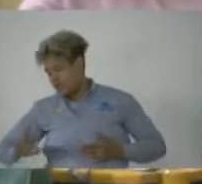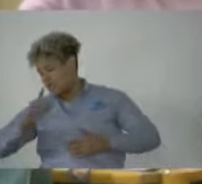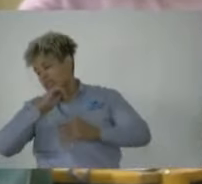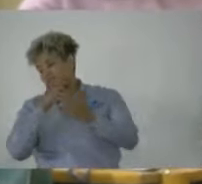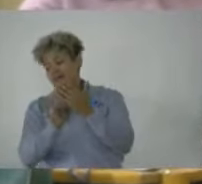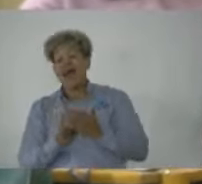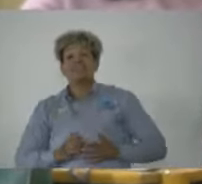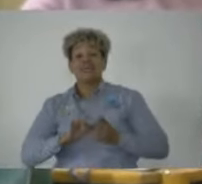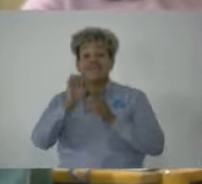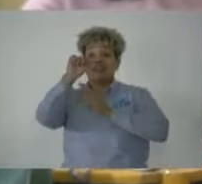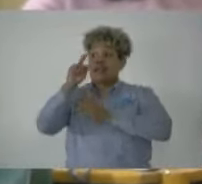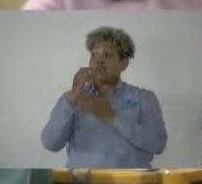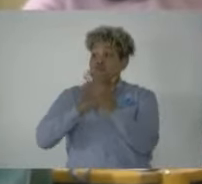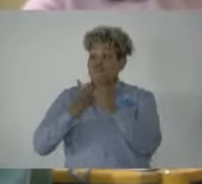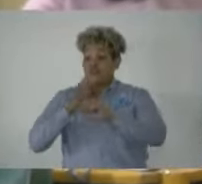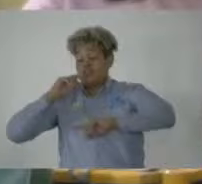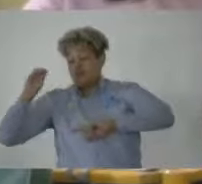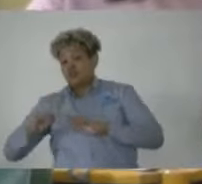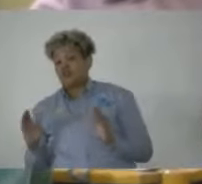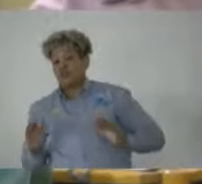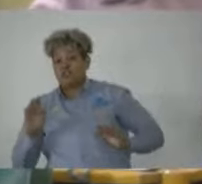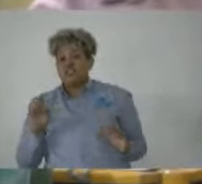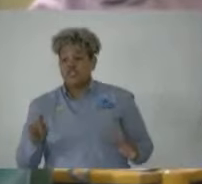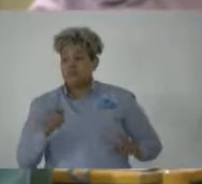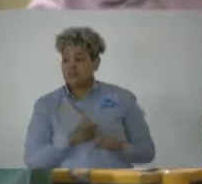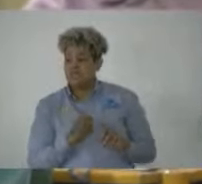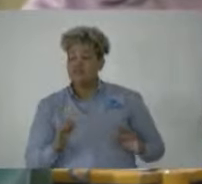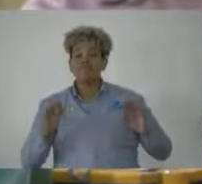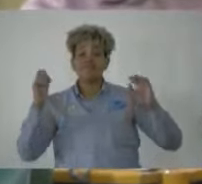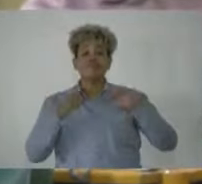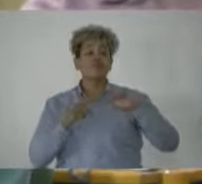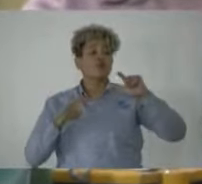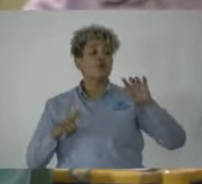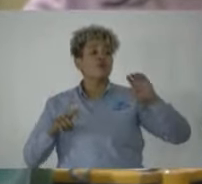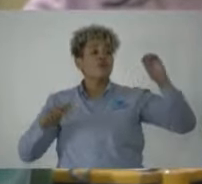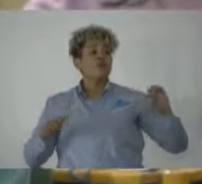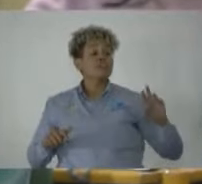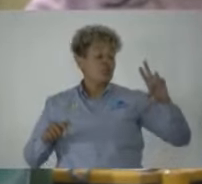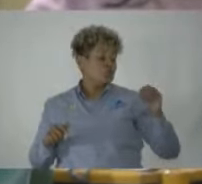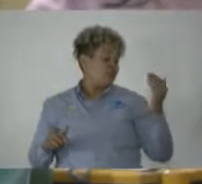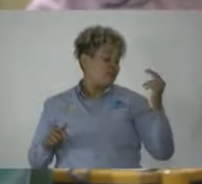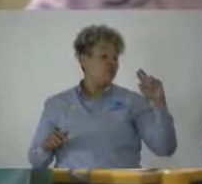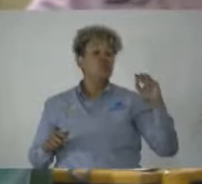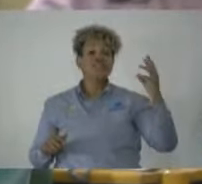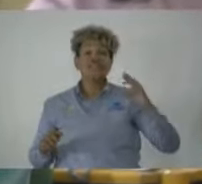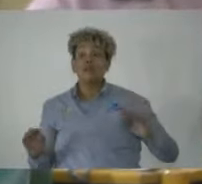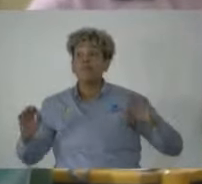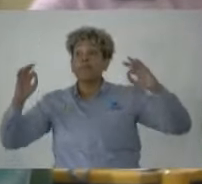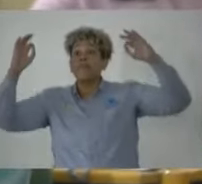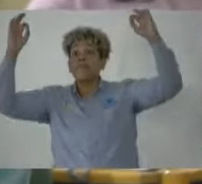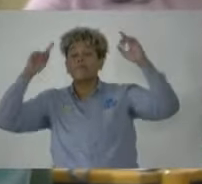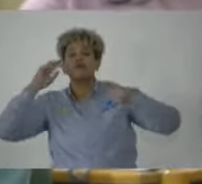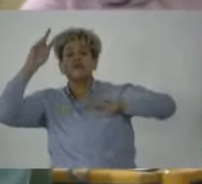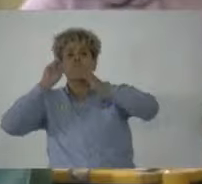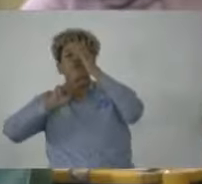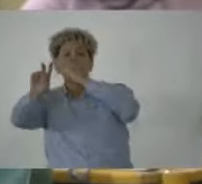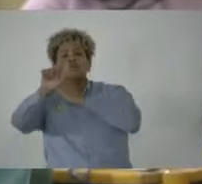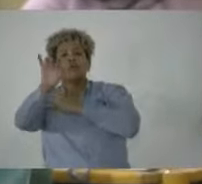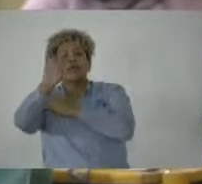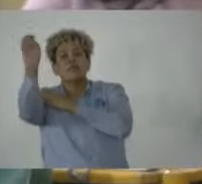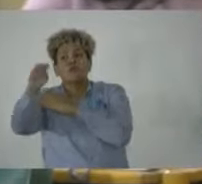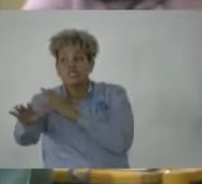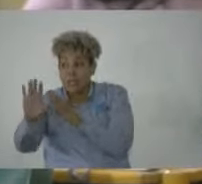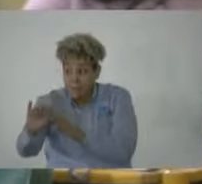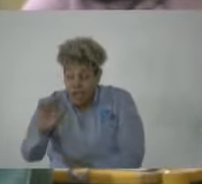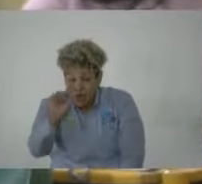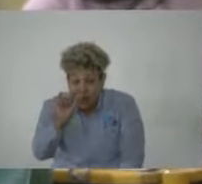fact that tax revenues as a percentage of GDP moved from 24% in 2015-16 and is projected to be 28%